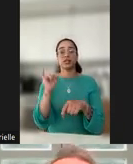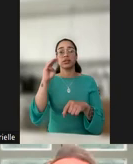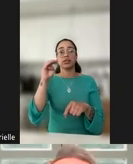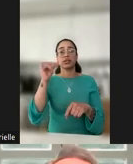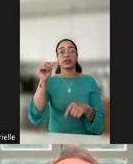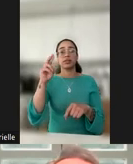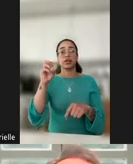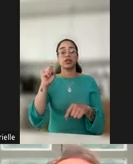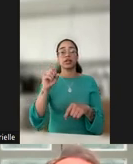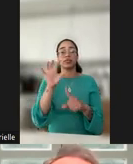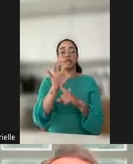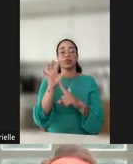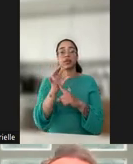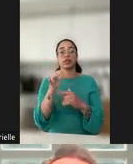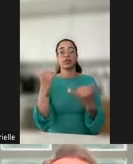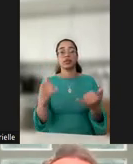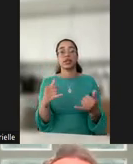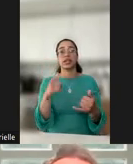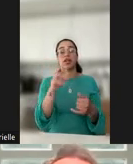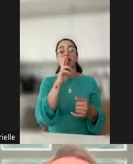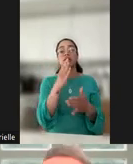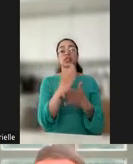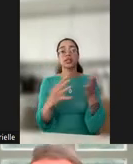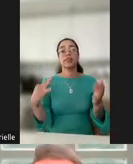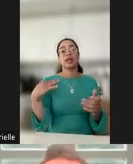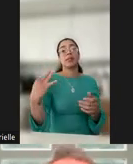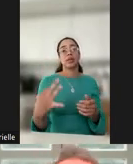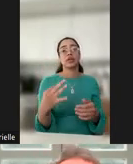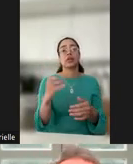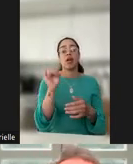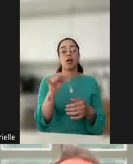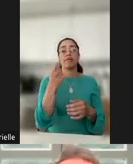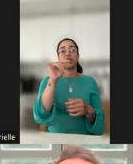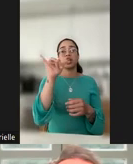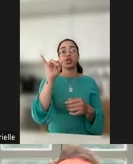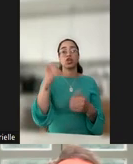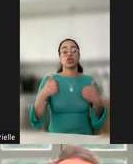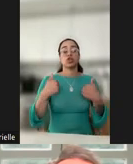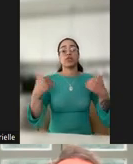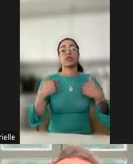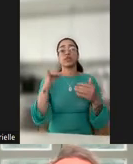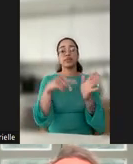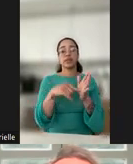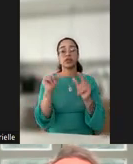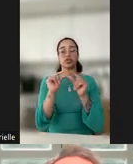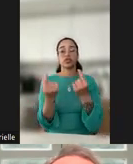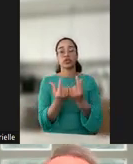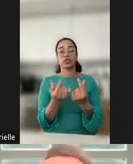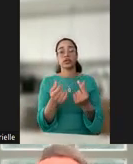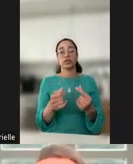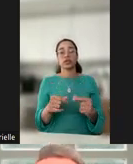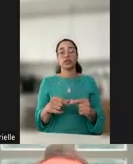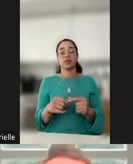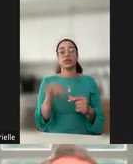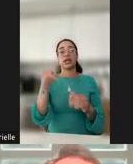45. Now, there's some implication about the youthness of this group, is that nearly